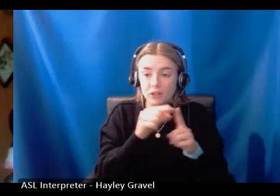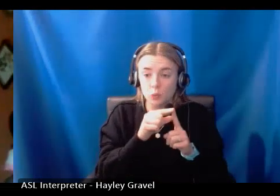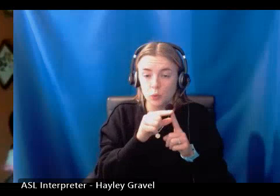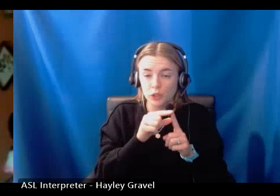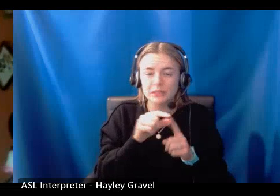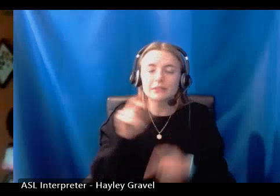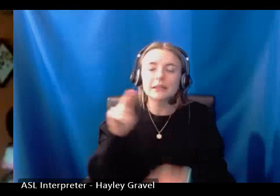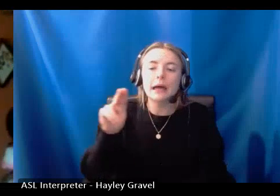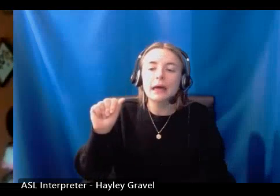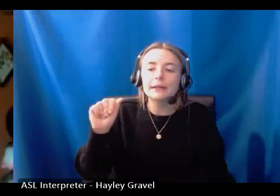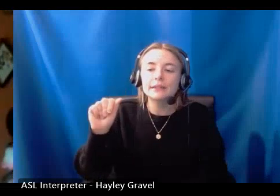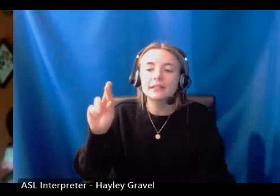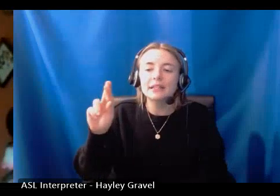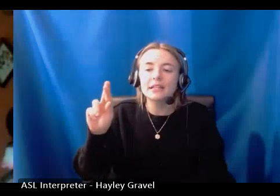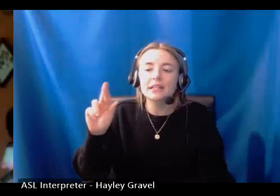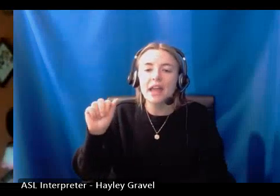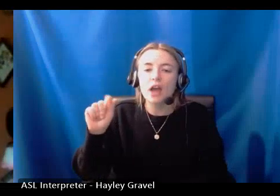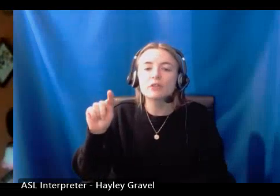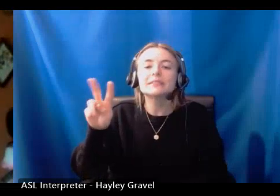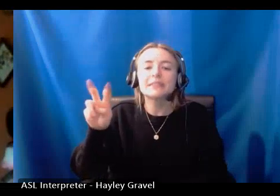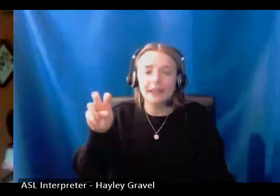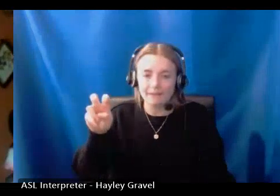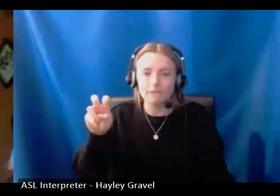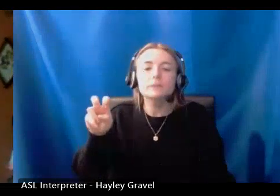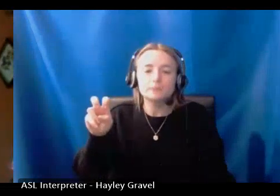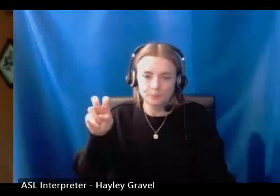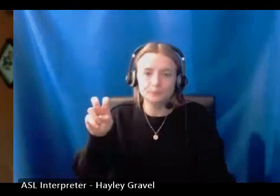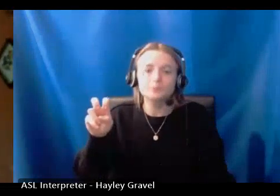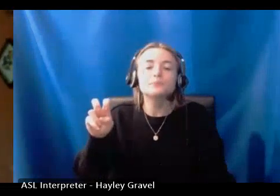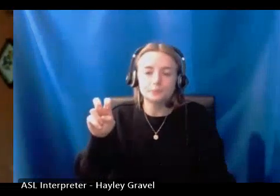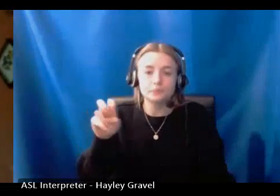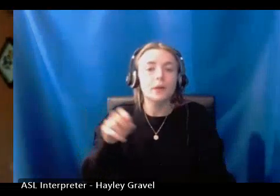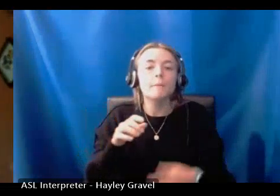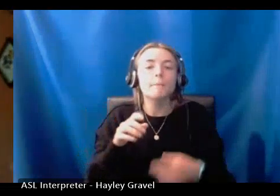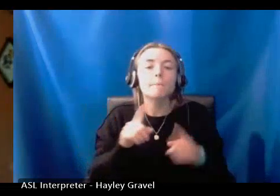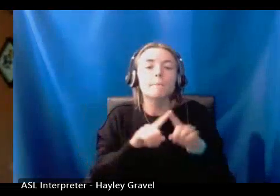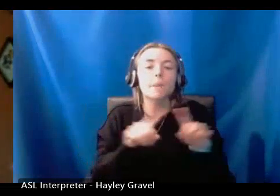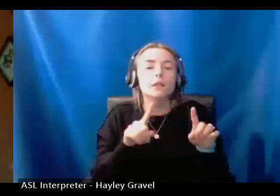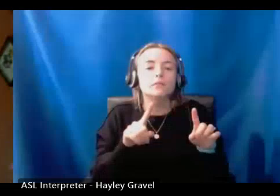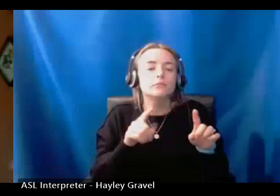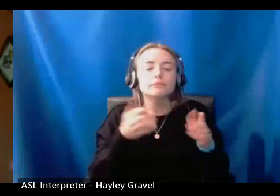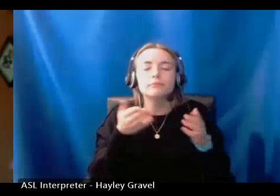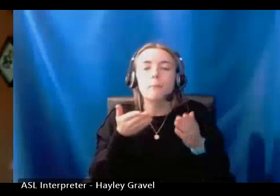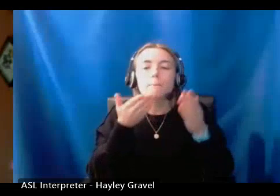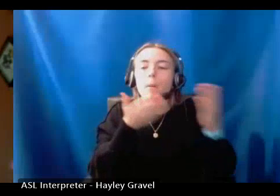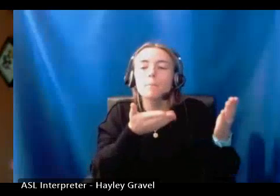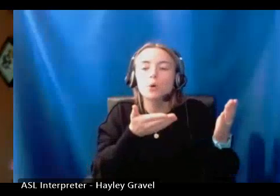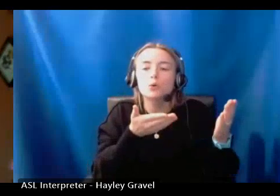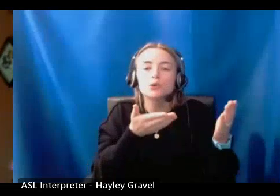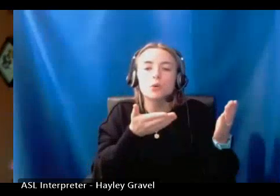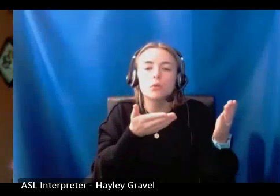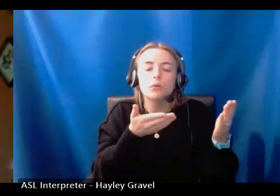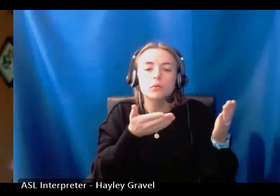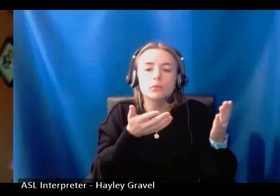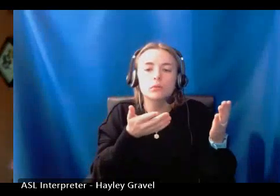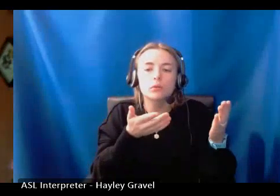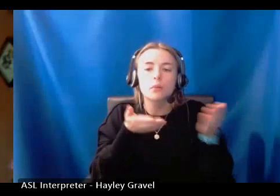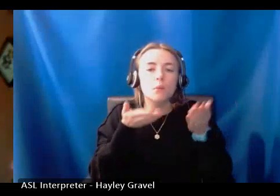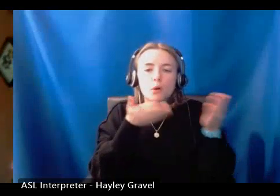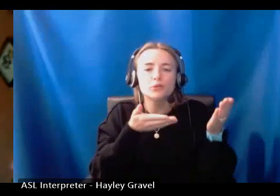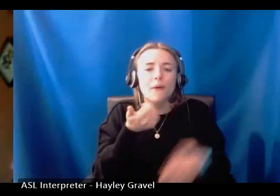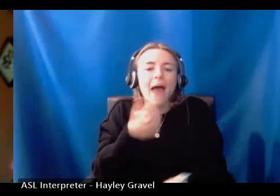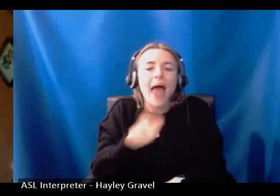outline, but it can encompass anything that's going to help me understand where